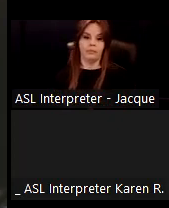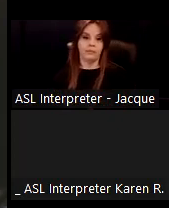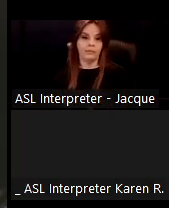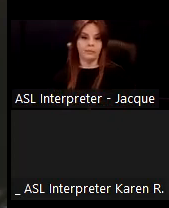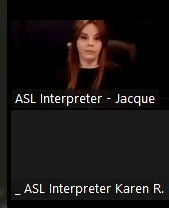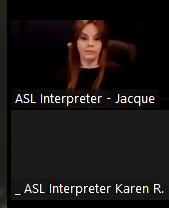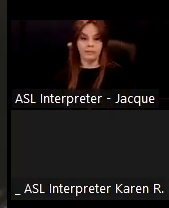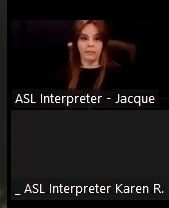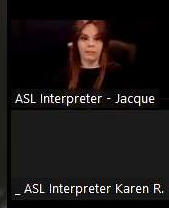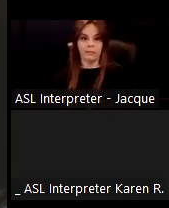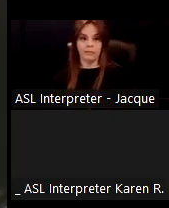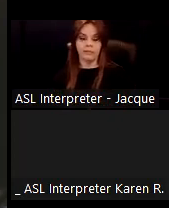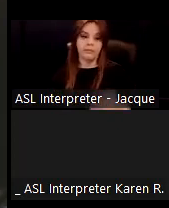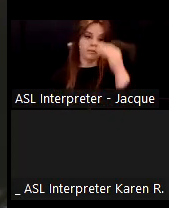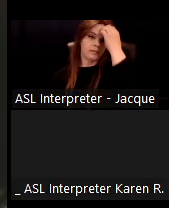See.